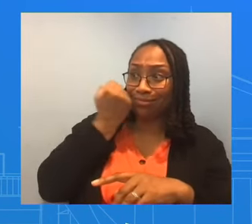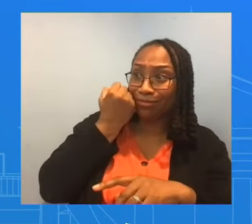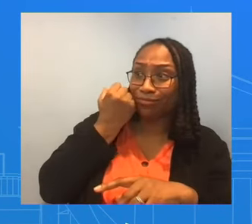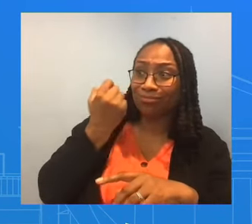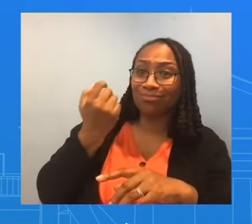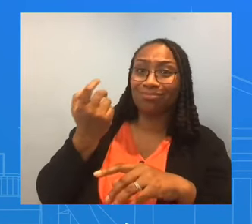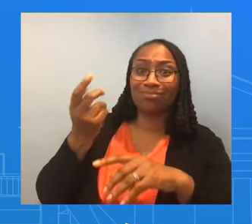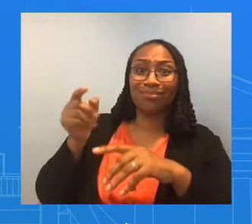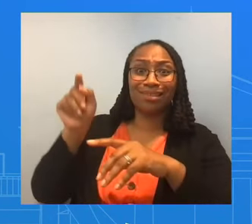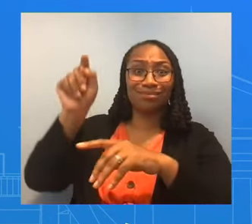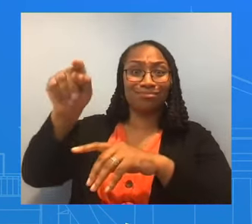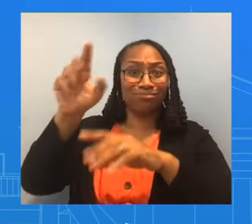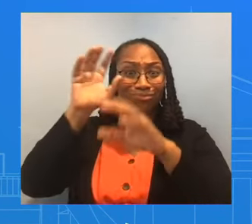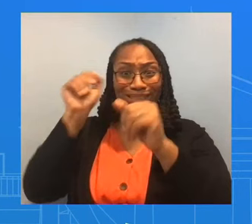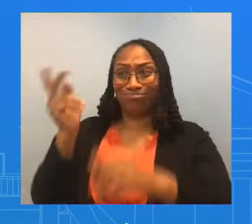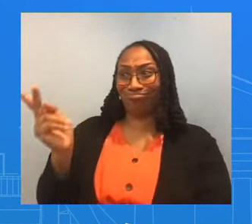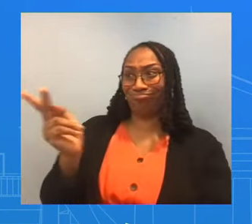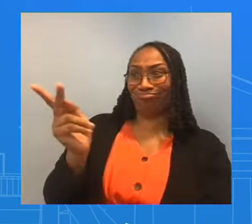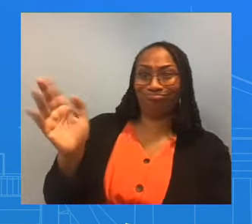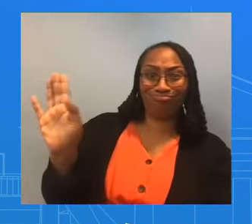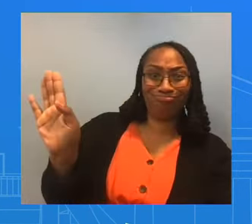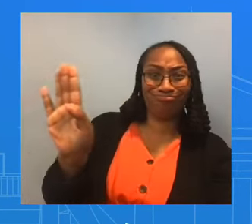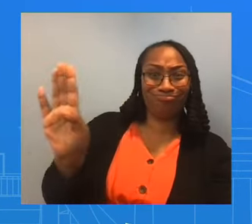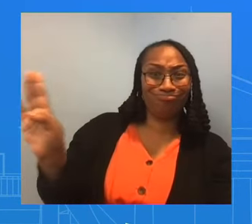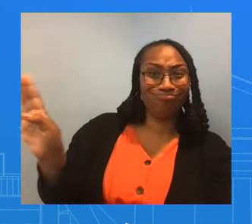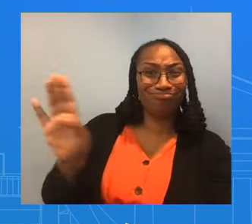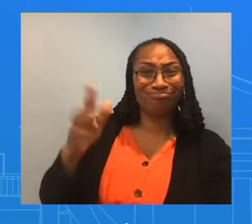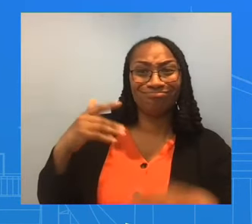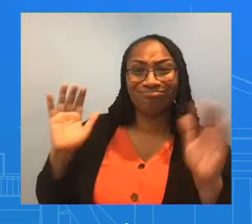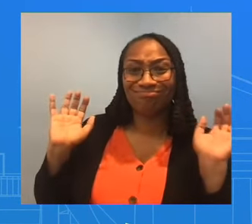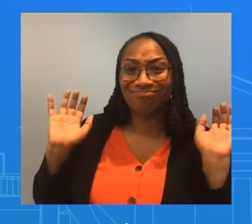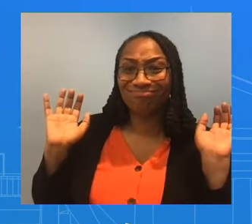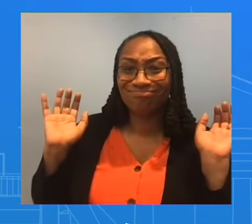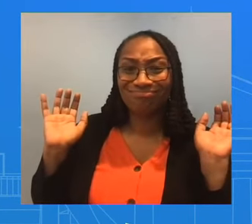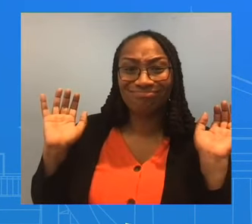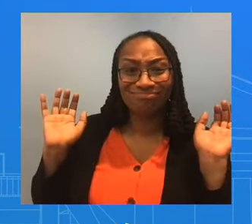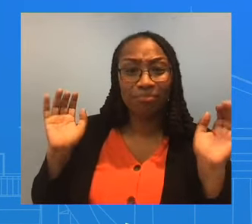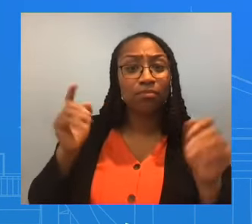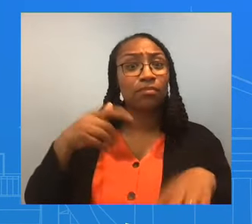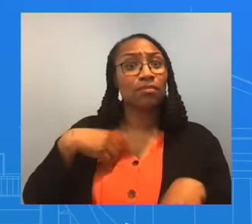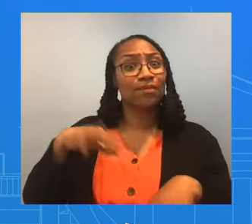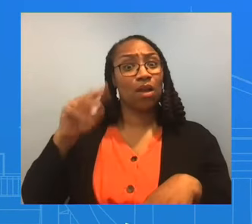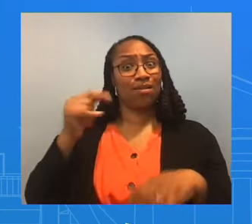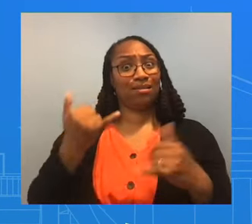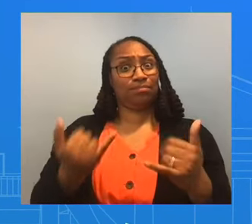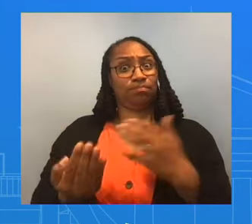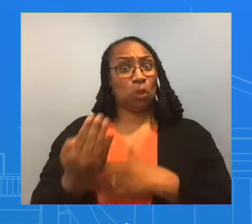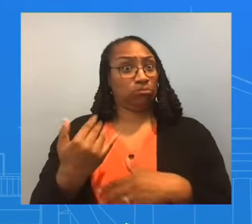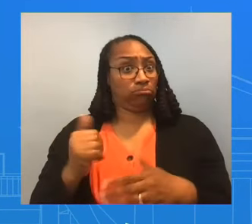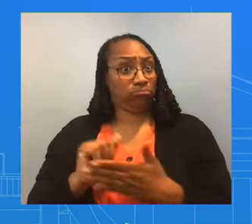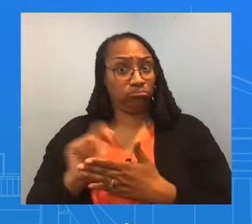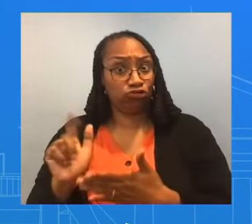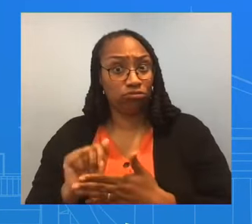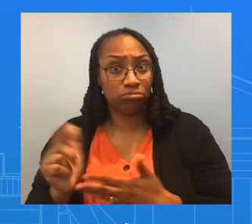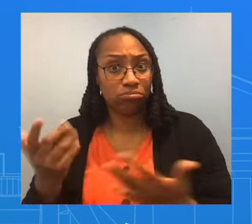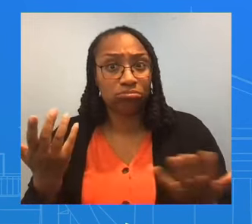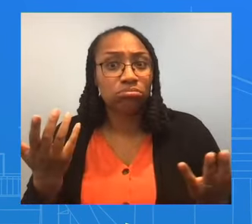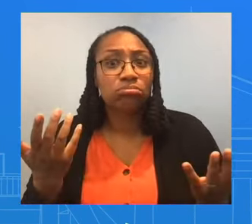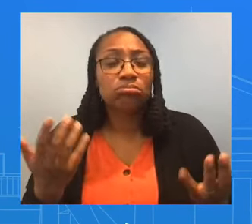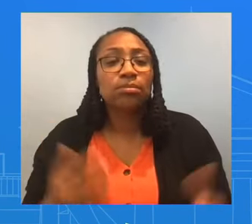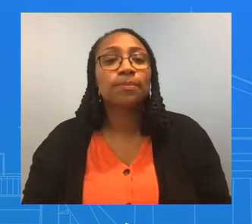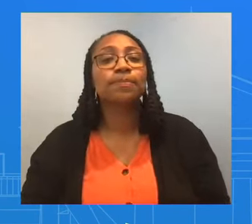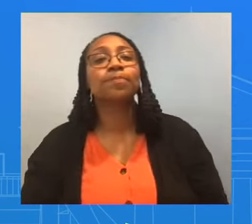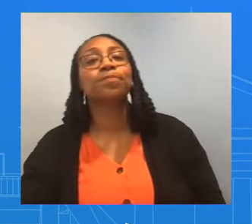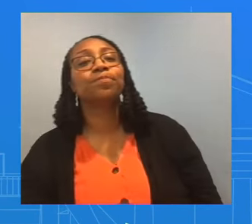And so I'll just leave it there. But we all found out this morning. You go under anesthesia or something unexpected? I'm sorry? It wouldn't be a good idea to let her know in advance? It's a